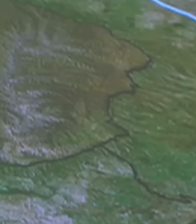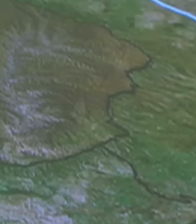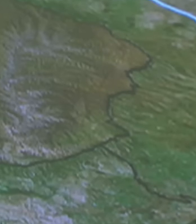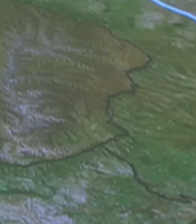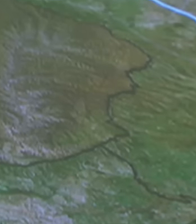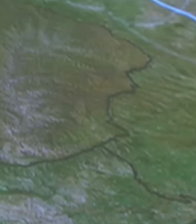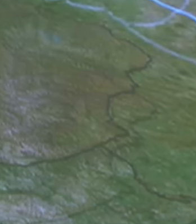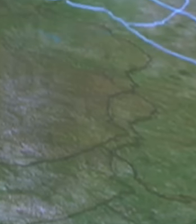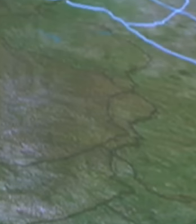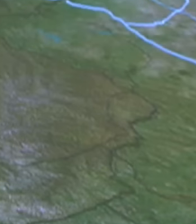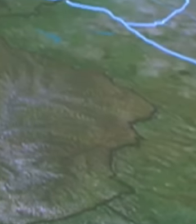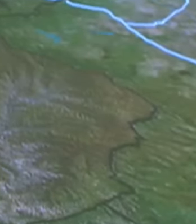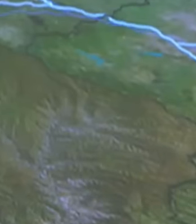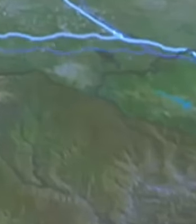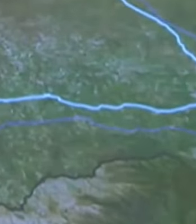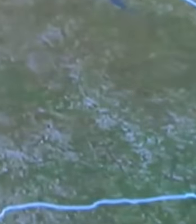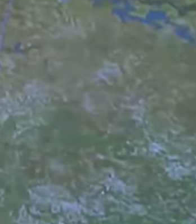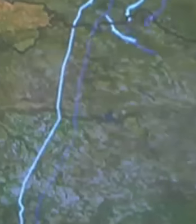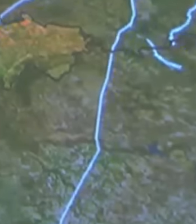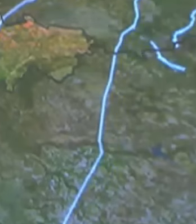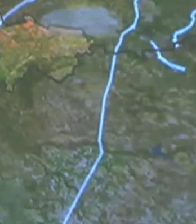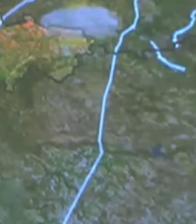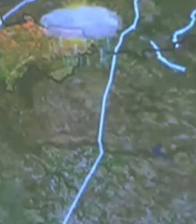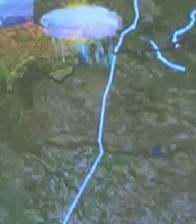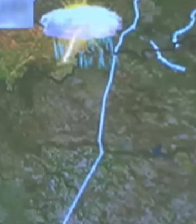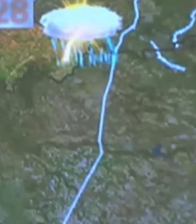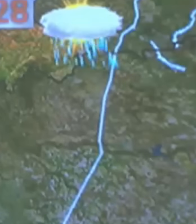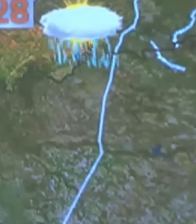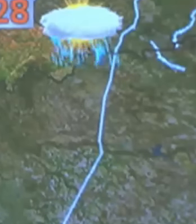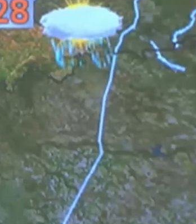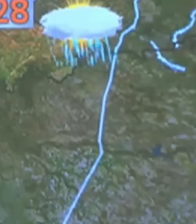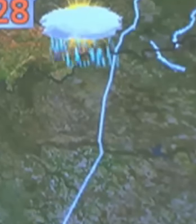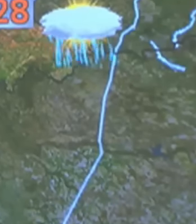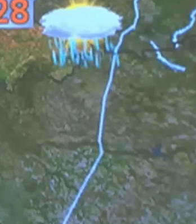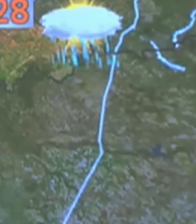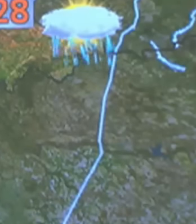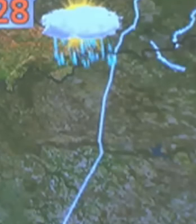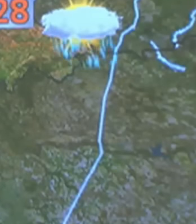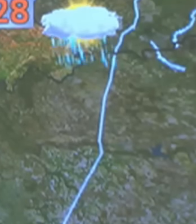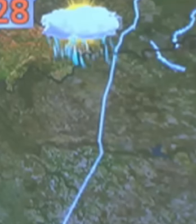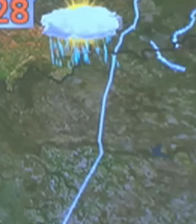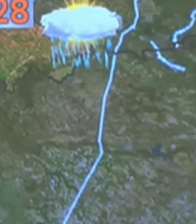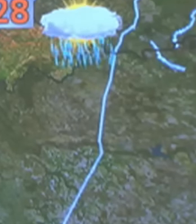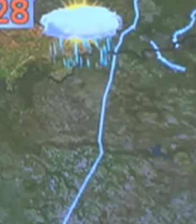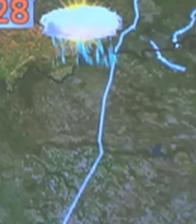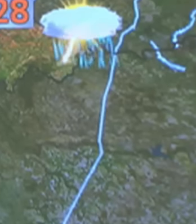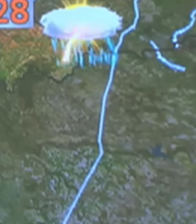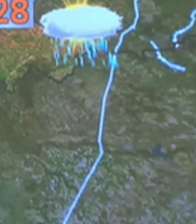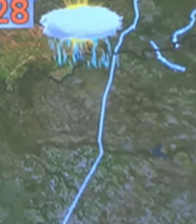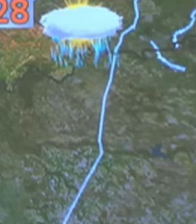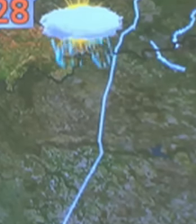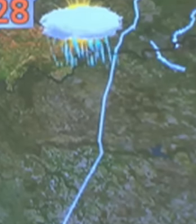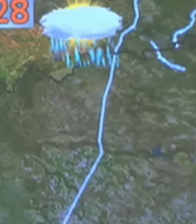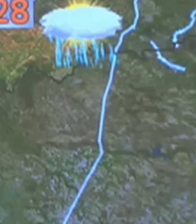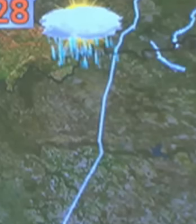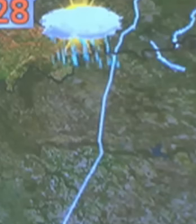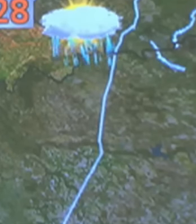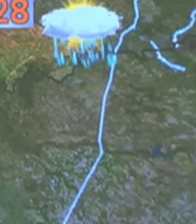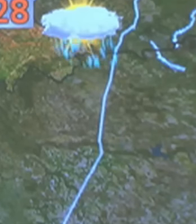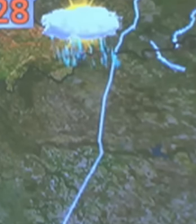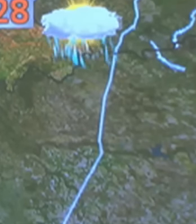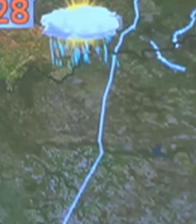bikeme go digrata di le 27 me re konosetsa re lebele province ya North West teng Rustenburg e tle bikeme go digrata di le 29